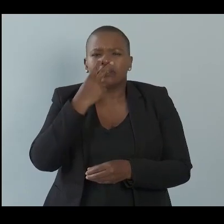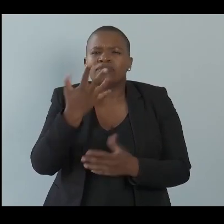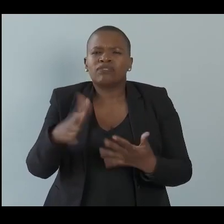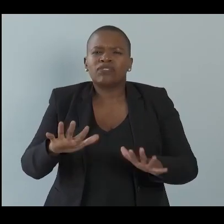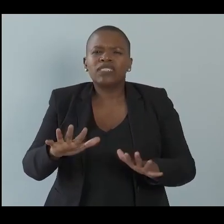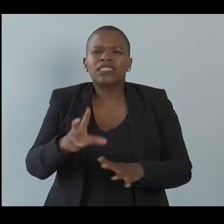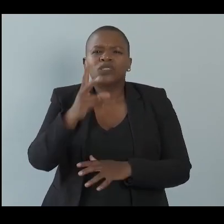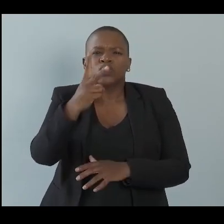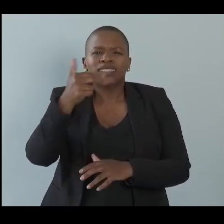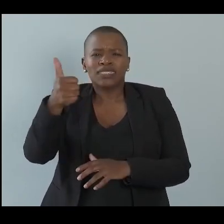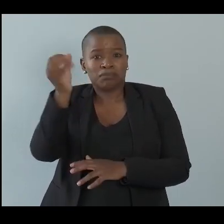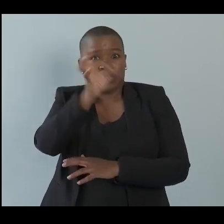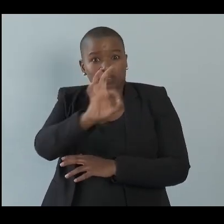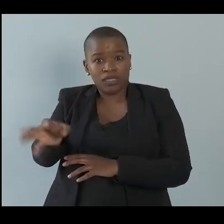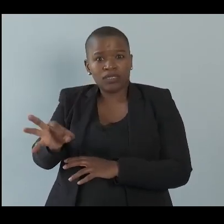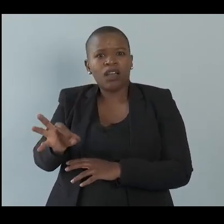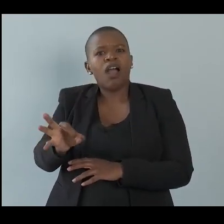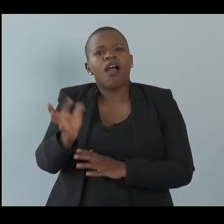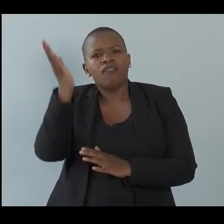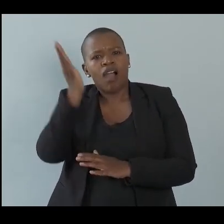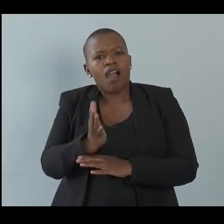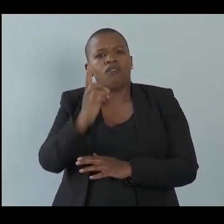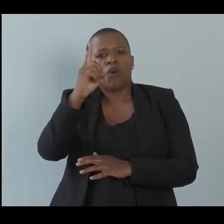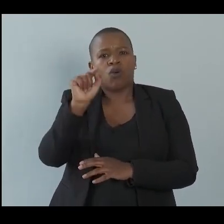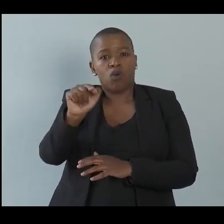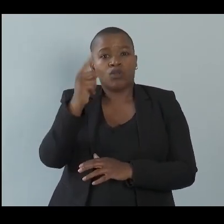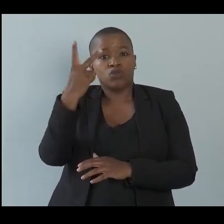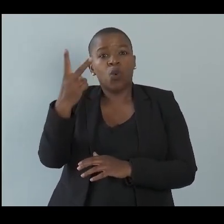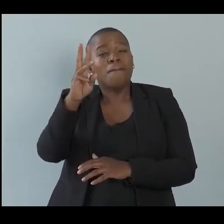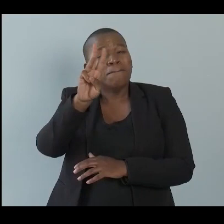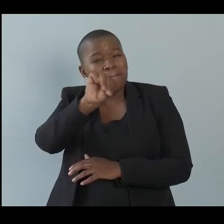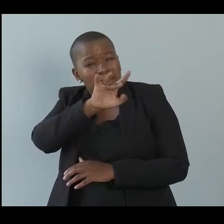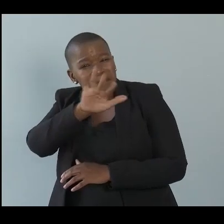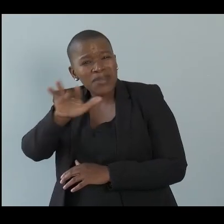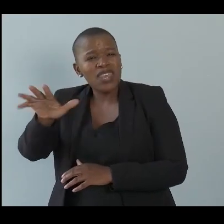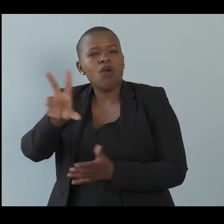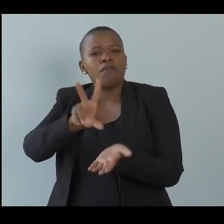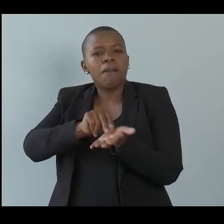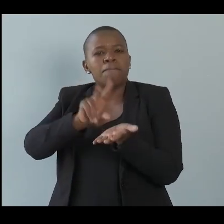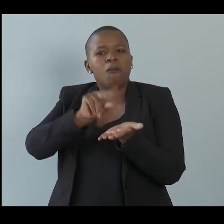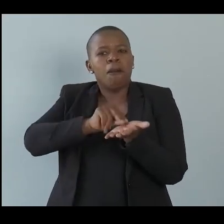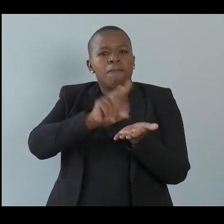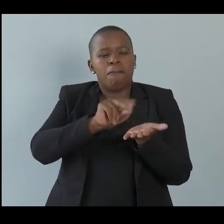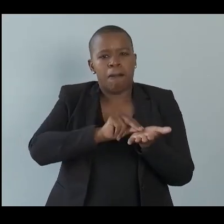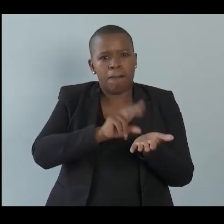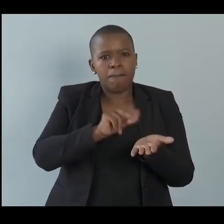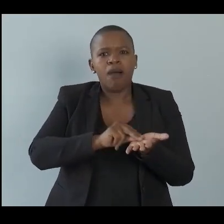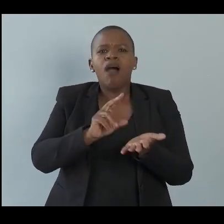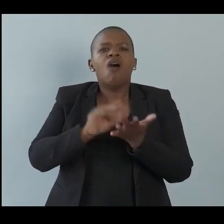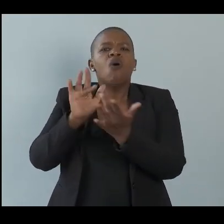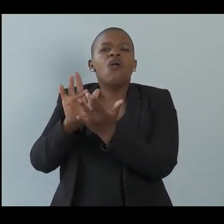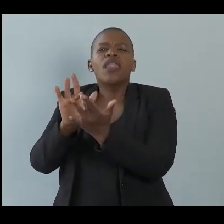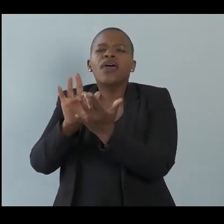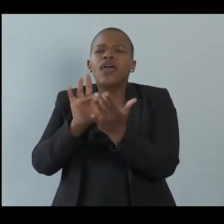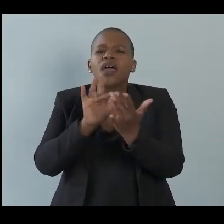26% to over 1.5 million subscribers. We now have over 1.9 million connected devices. To